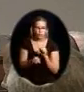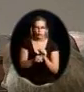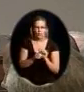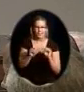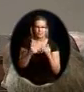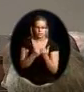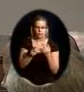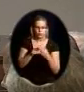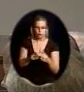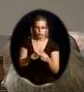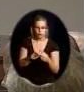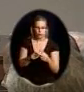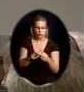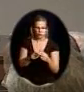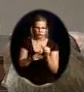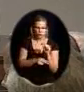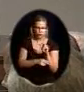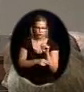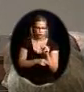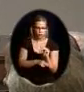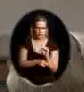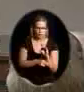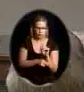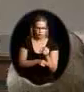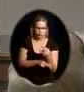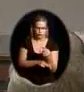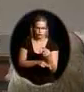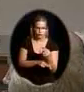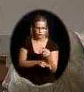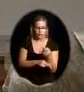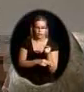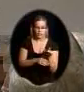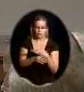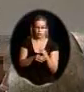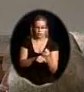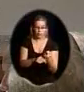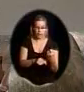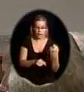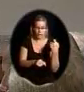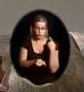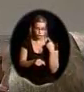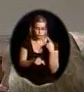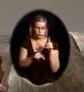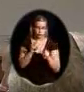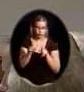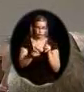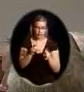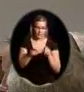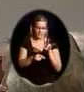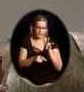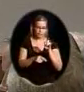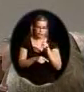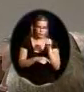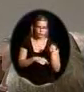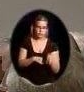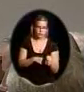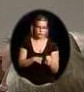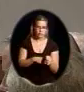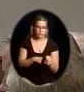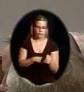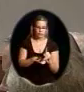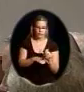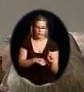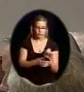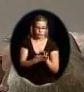agency called Greenbush. And they shared with us that last year, when this survey was done, 70% of